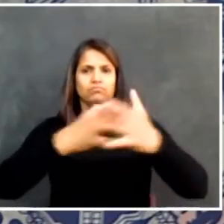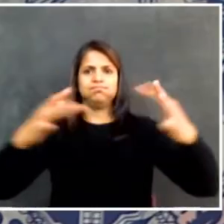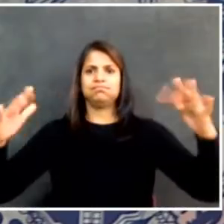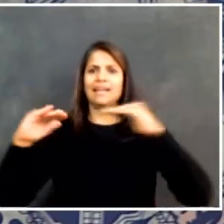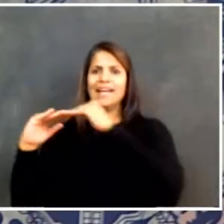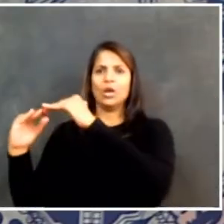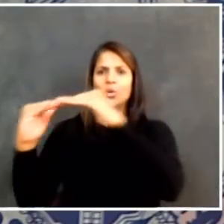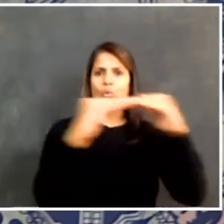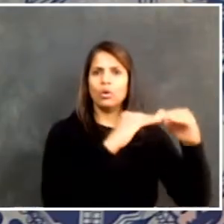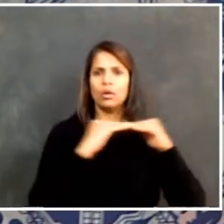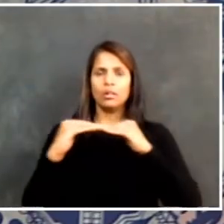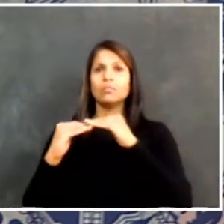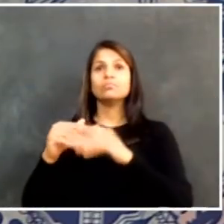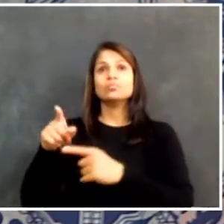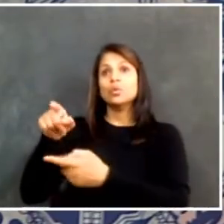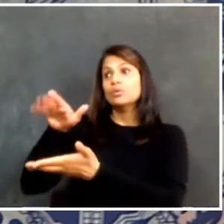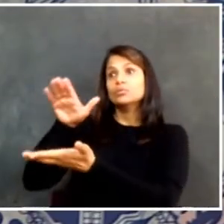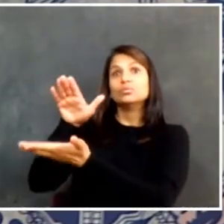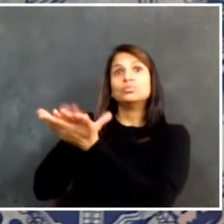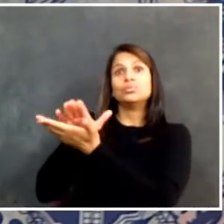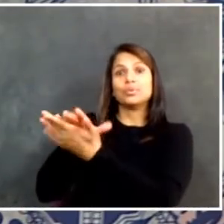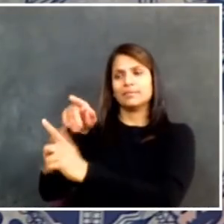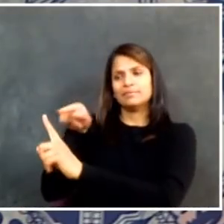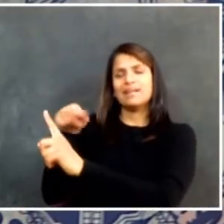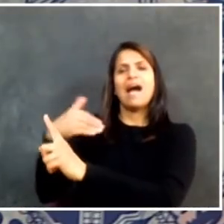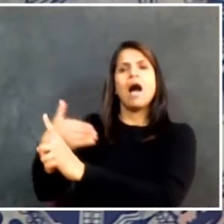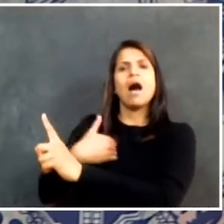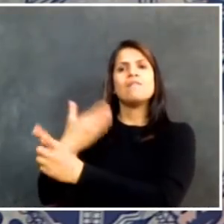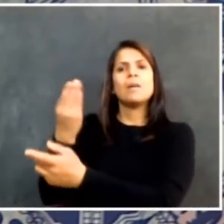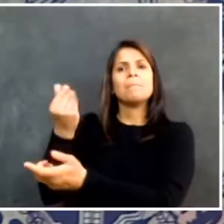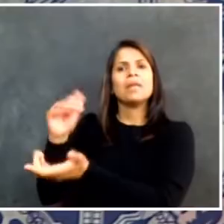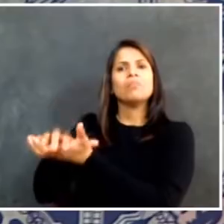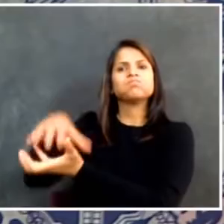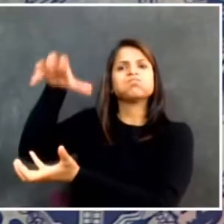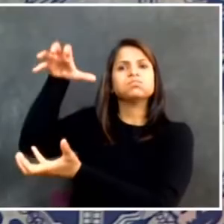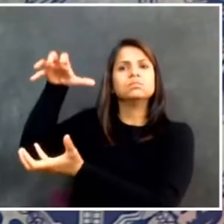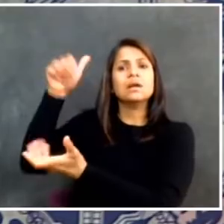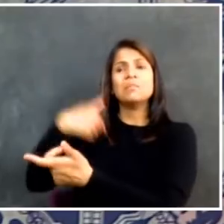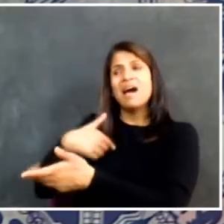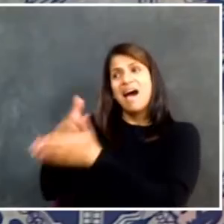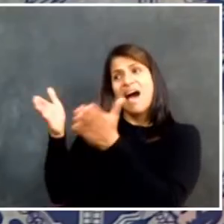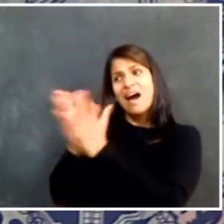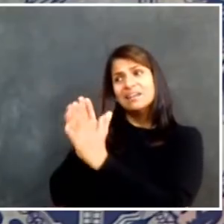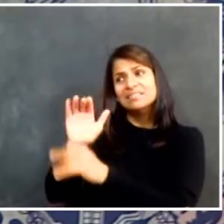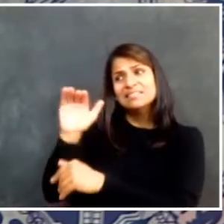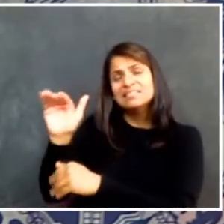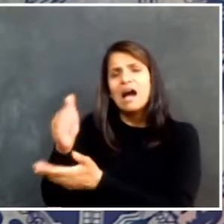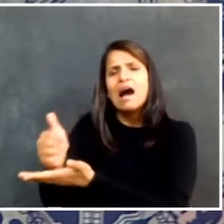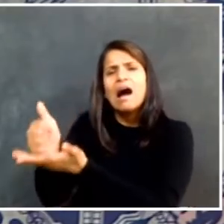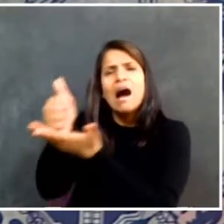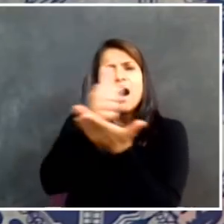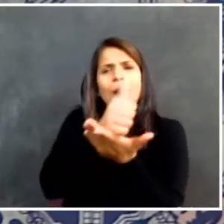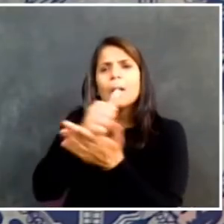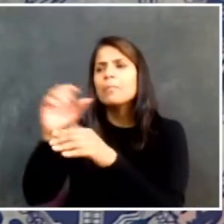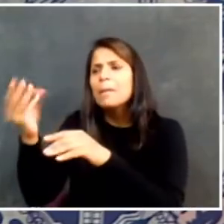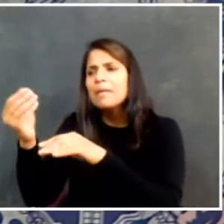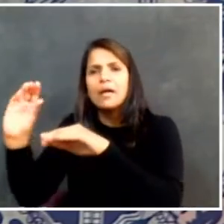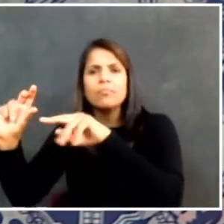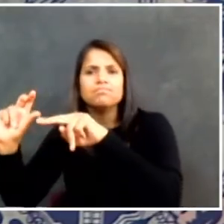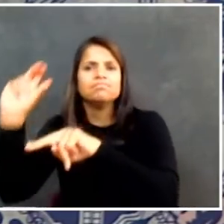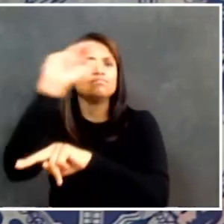and the college access, which are both really good elements of equity and excellence, they've both been areas where we